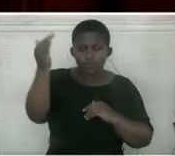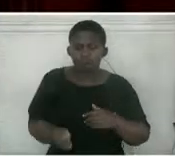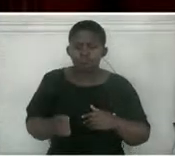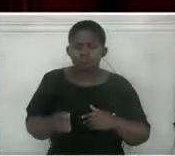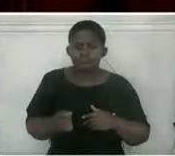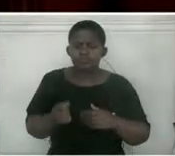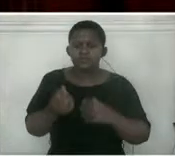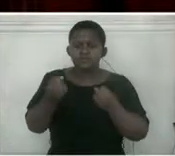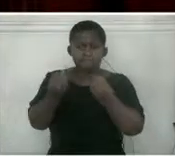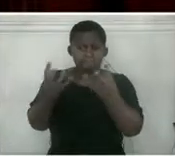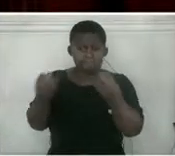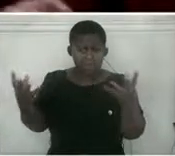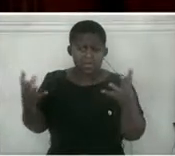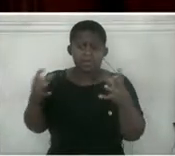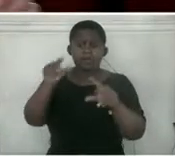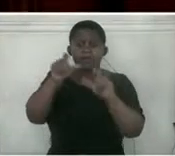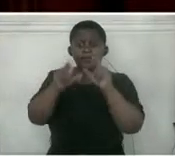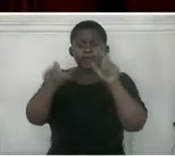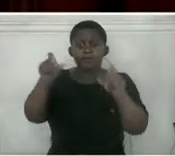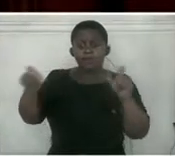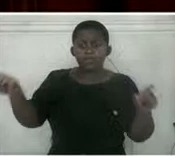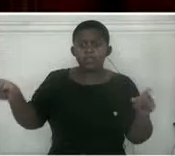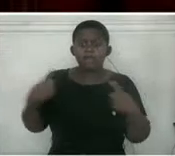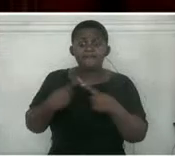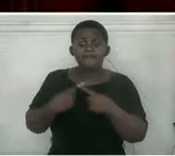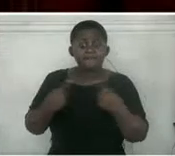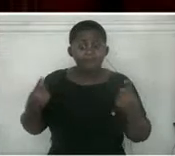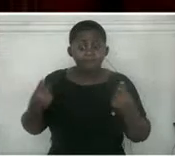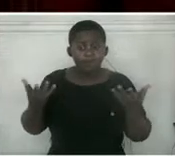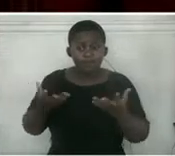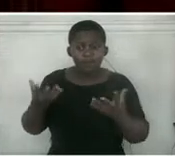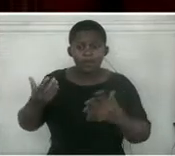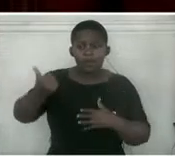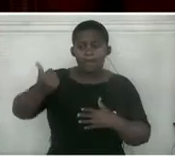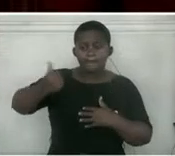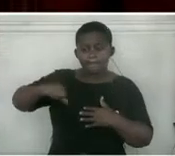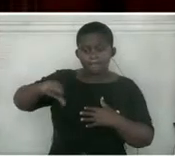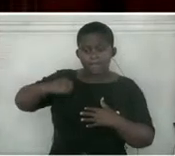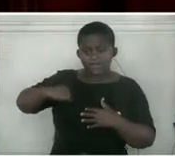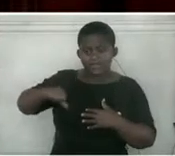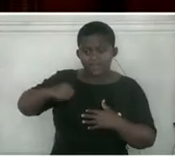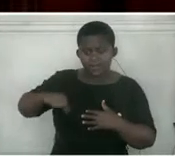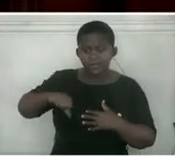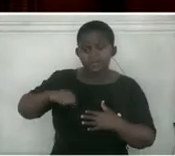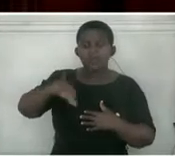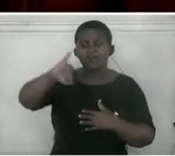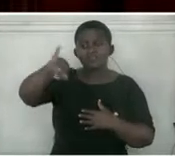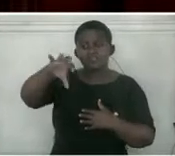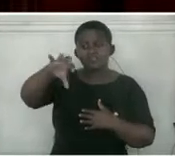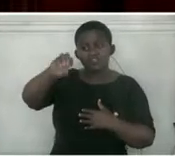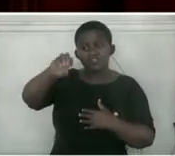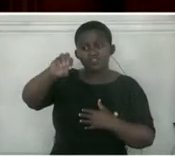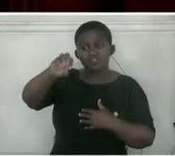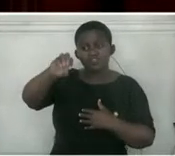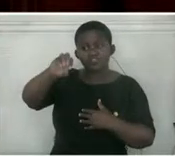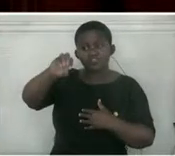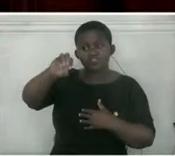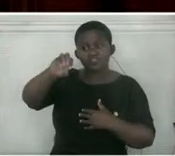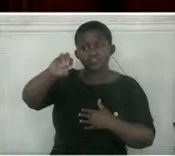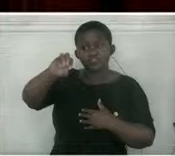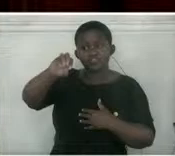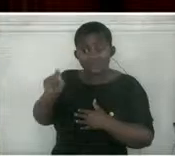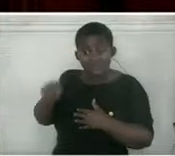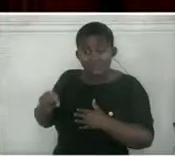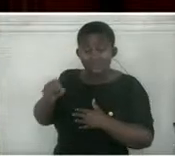the majority of them are coming from the municipality of Jozini. These are people who